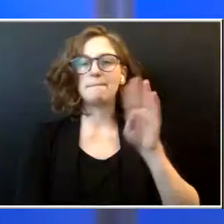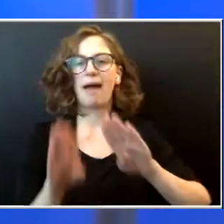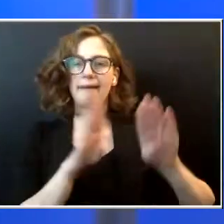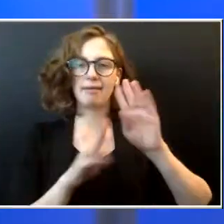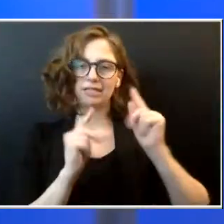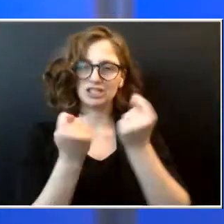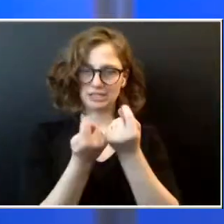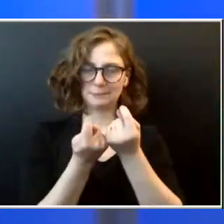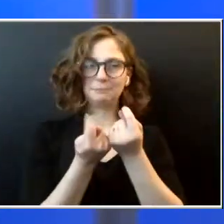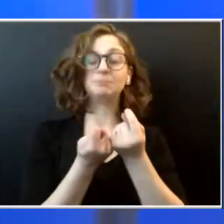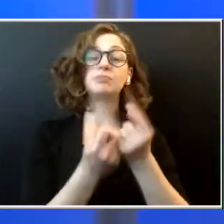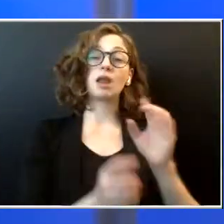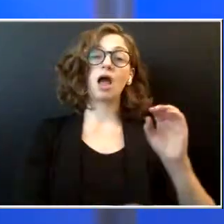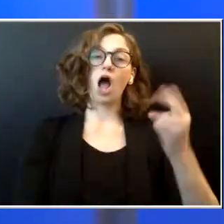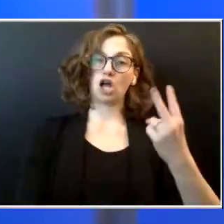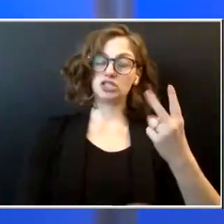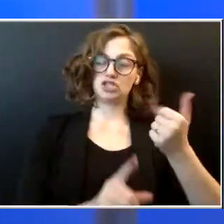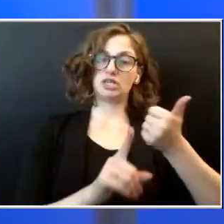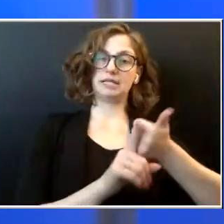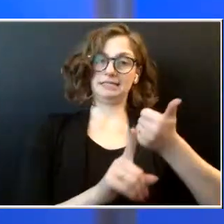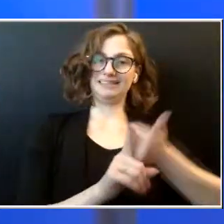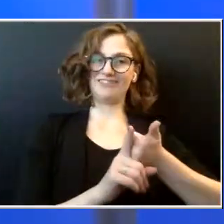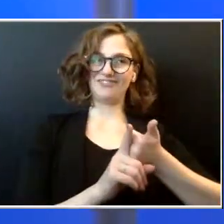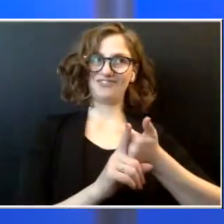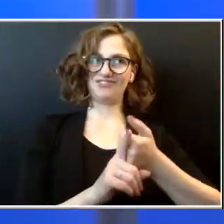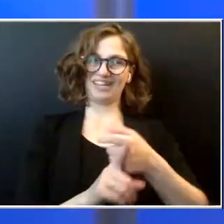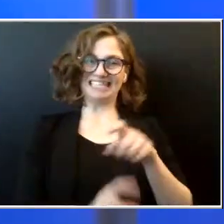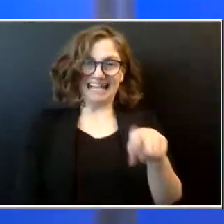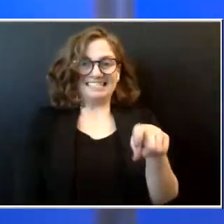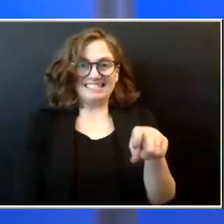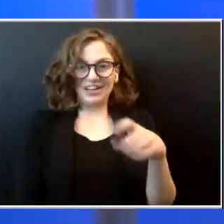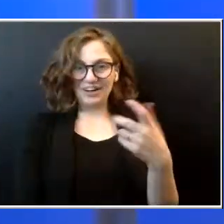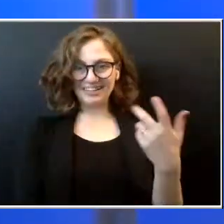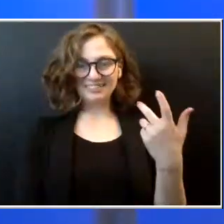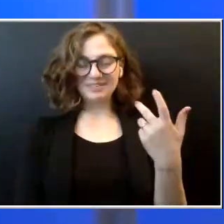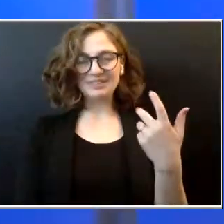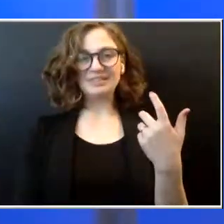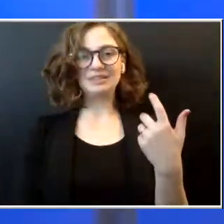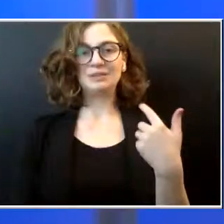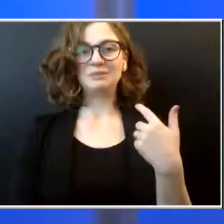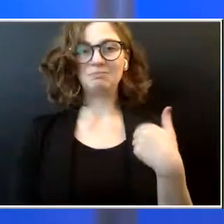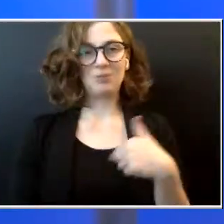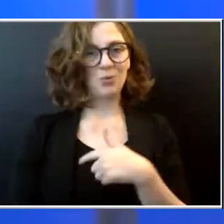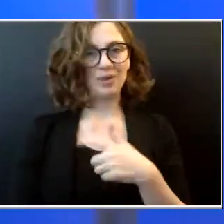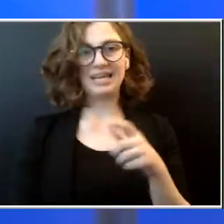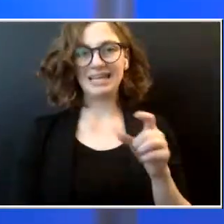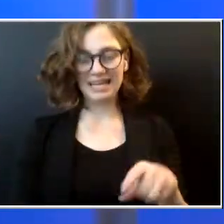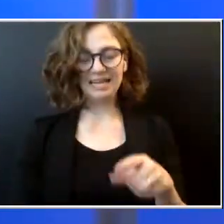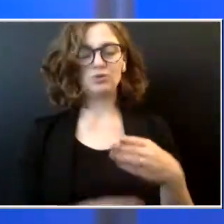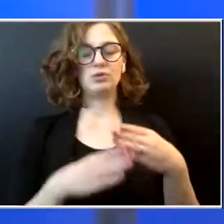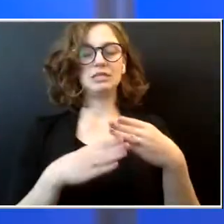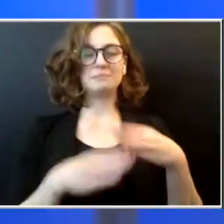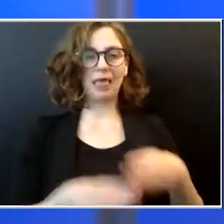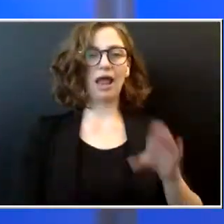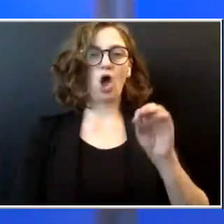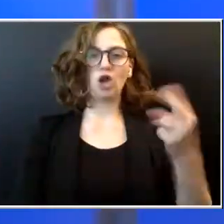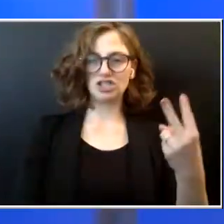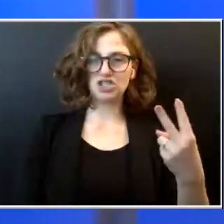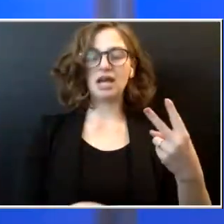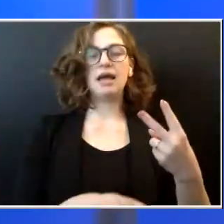oxygen itself, obviously, it's necessary. You need to split oxygen, generate these radicals. That's what's used to kill the